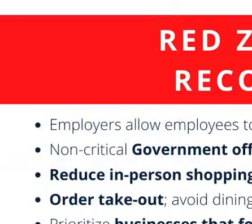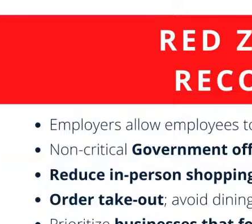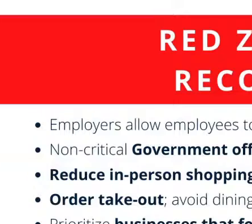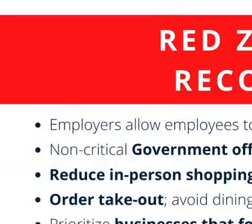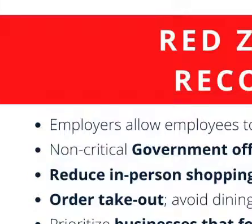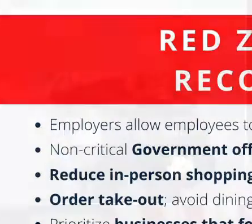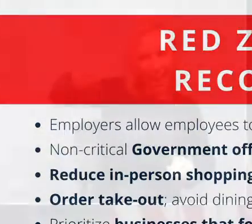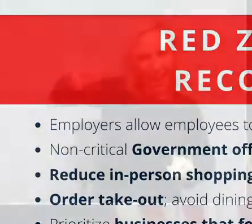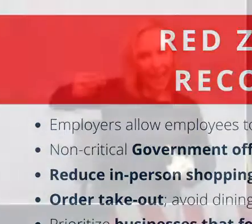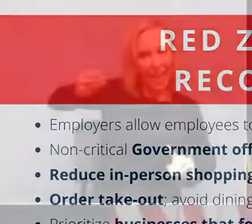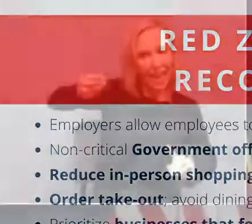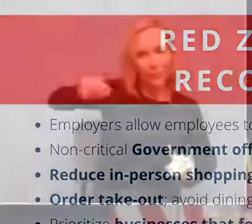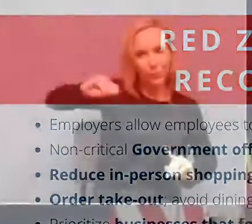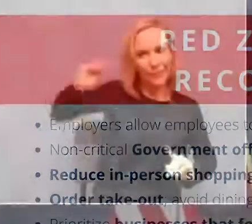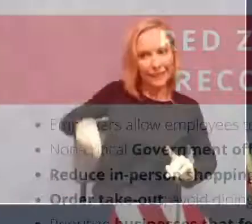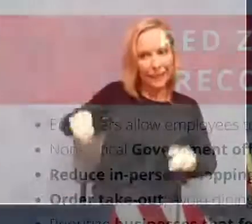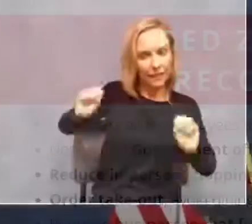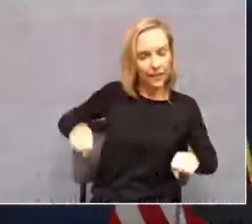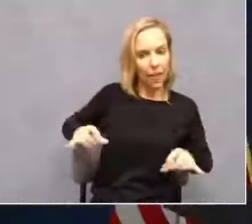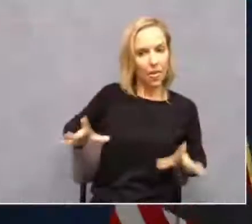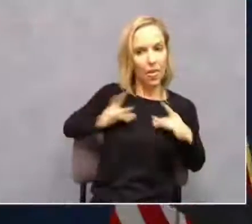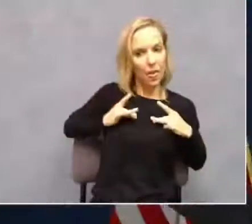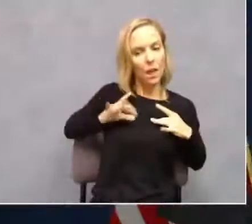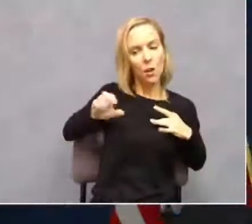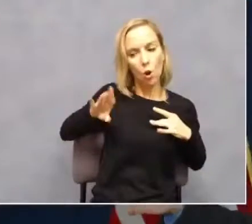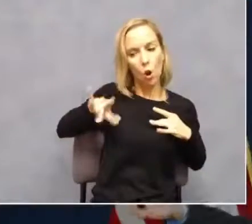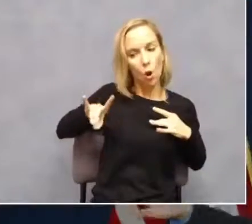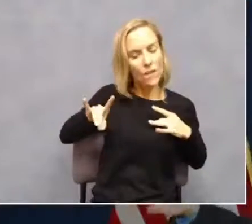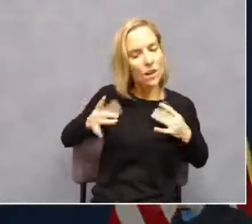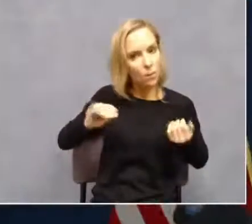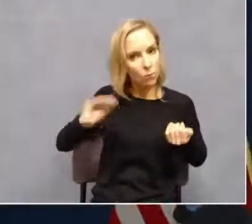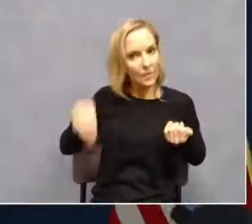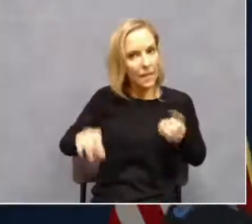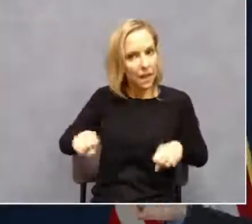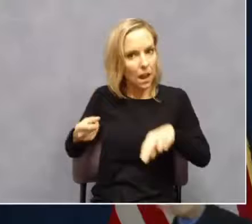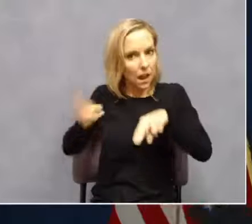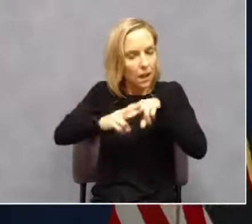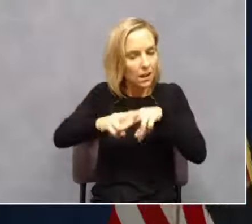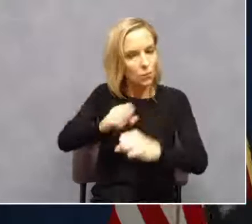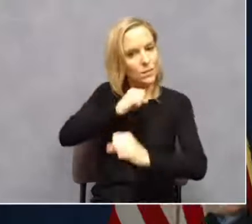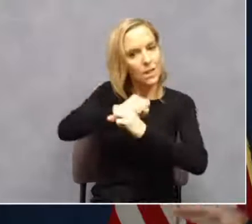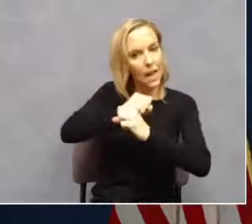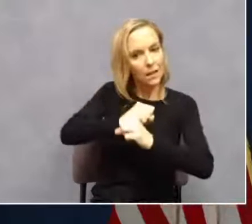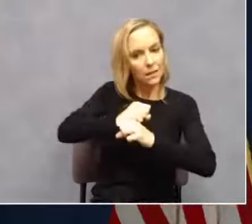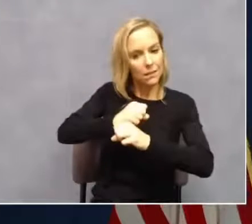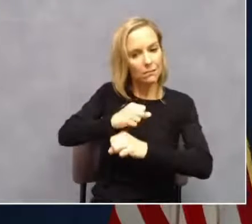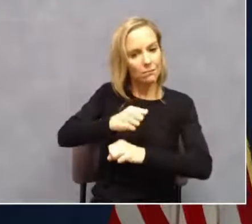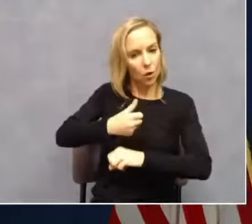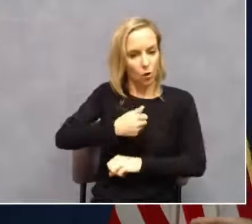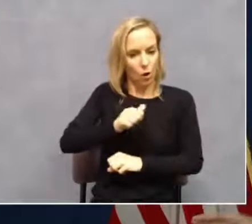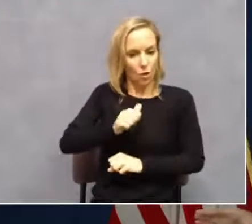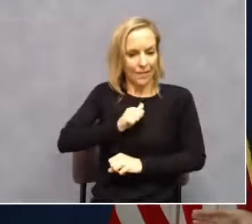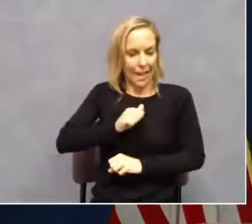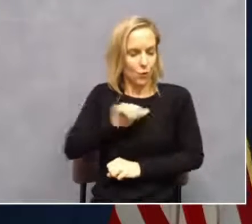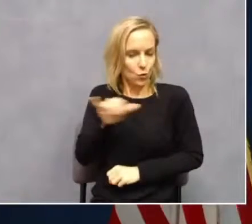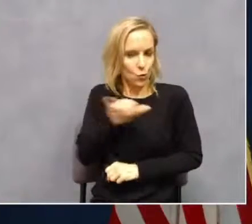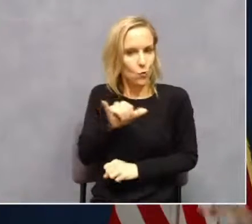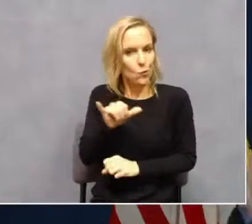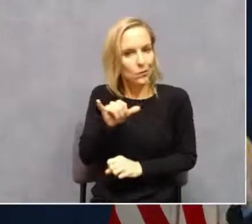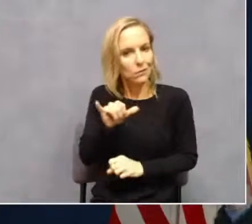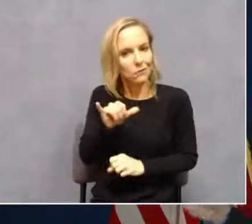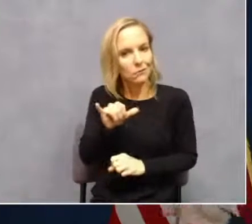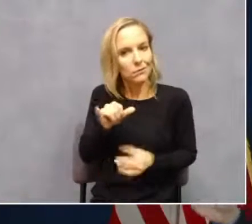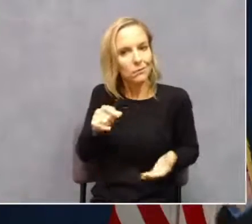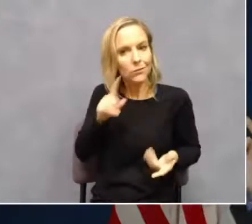COVID based on where things are. This is how we protect ourselves for that week and ultimately tamp down the